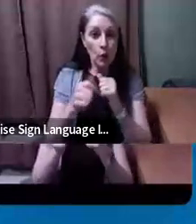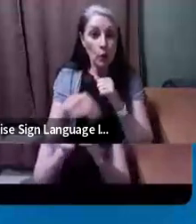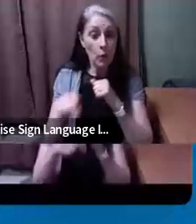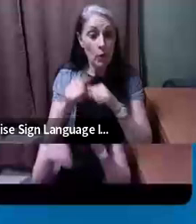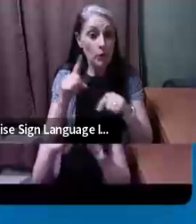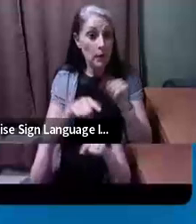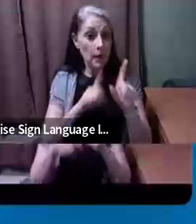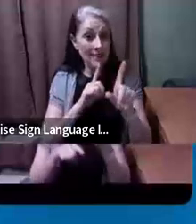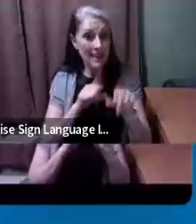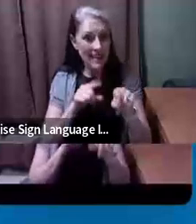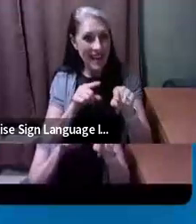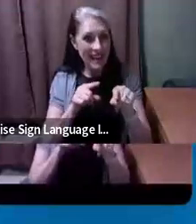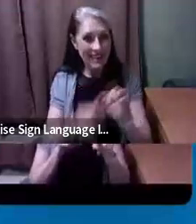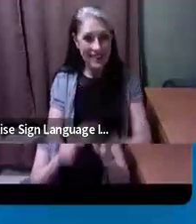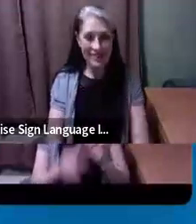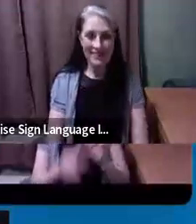attend.